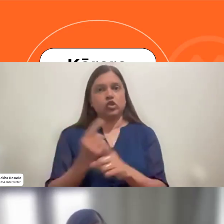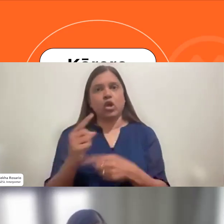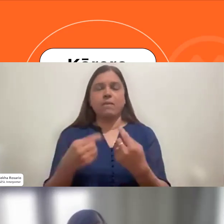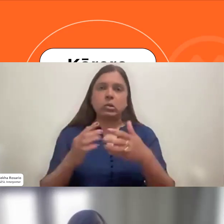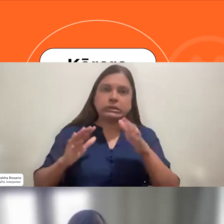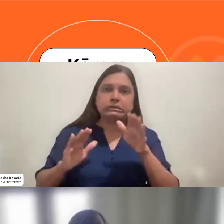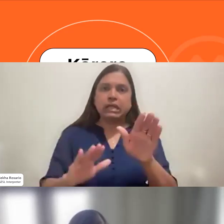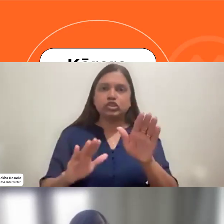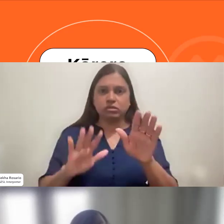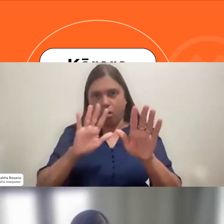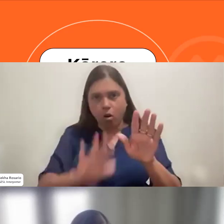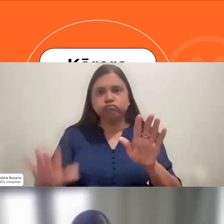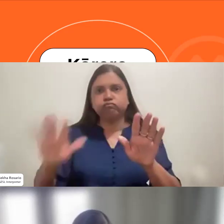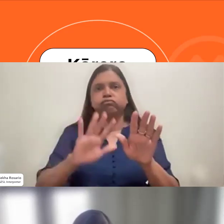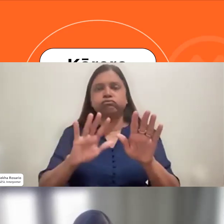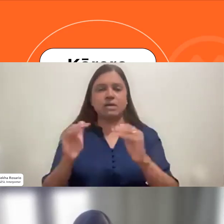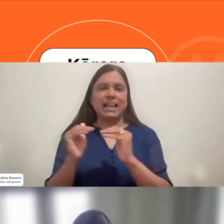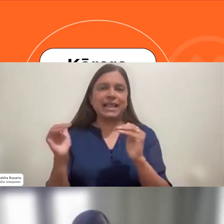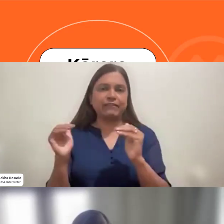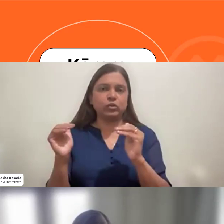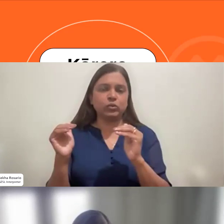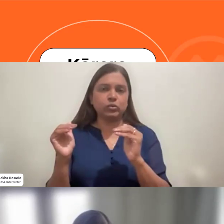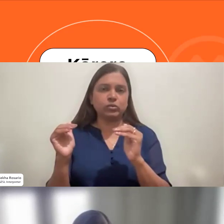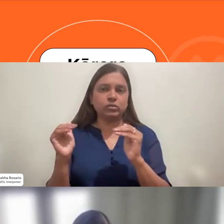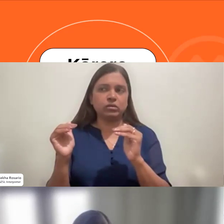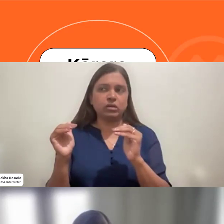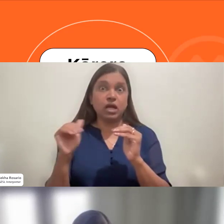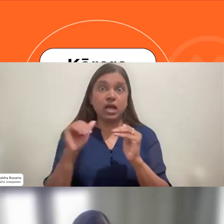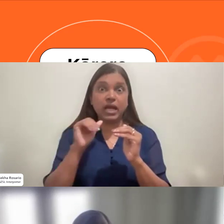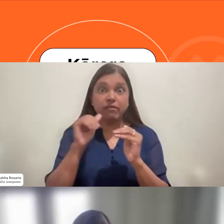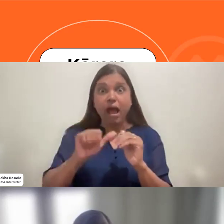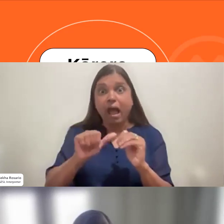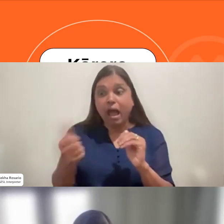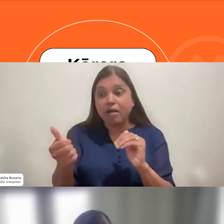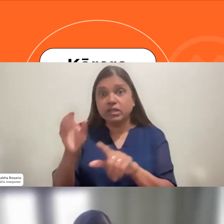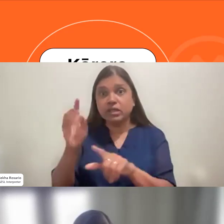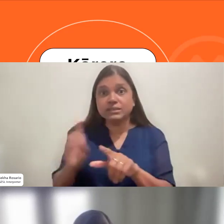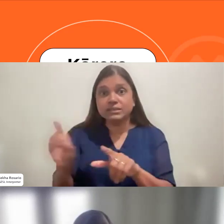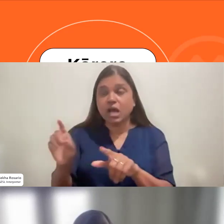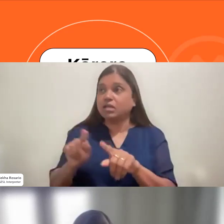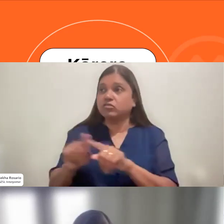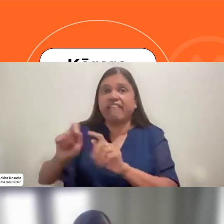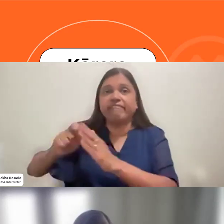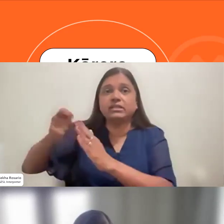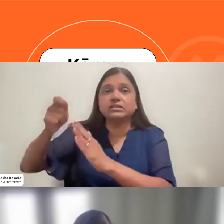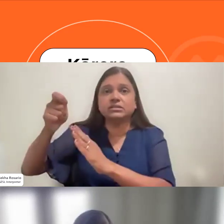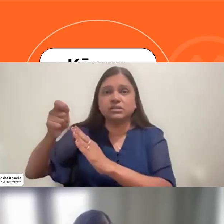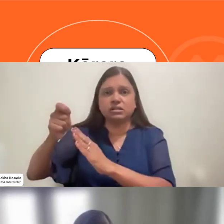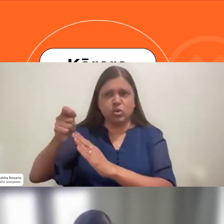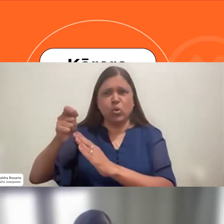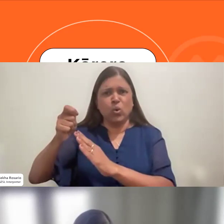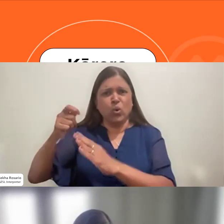and changing it might be very time consuming, costly, and maybe